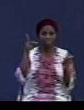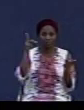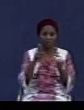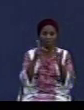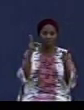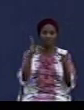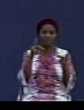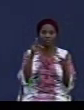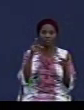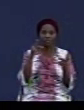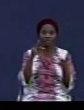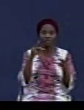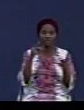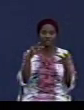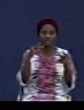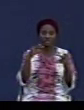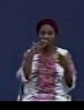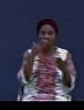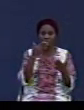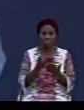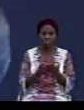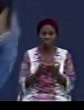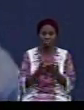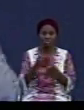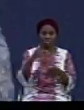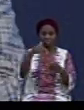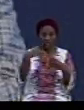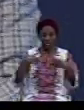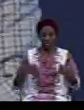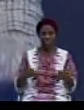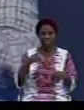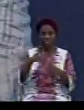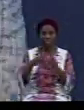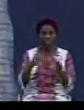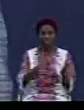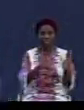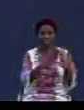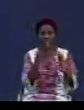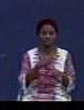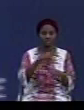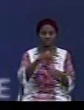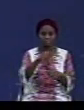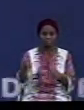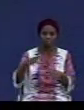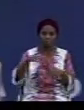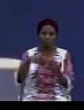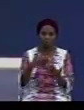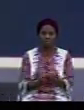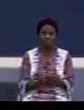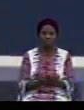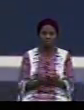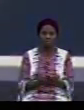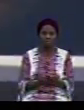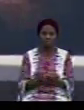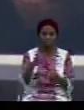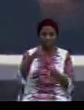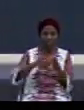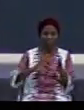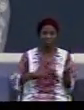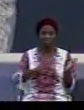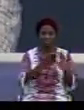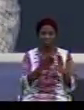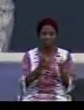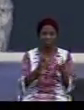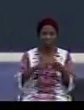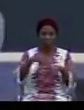soundness in the presence of you all. In our presence tonight, where you are, that miracle coming